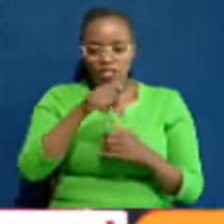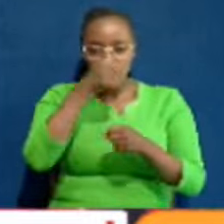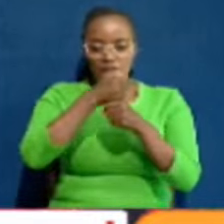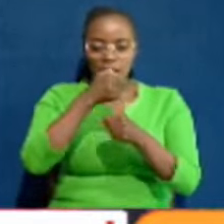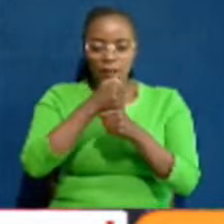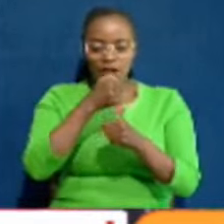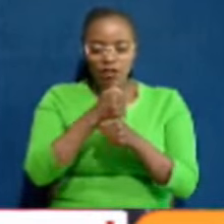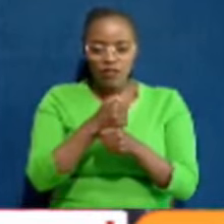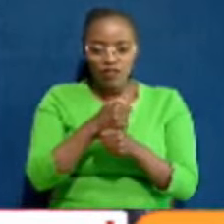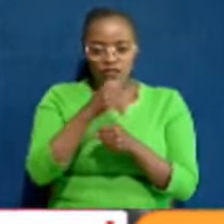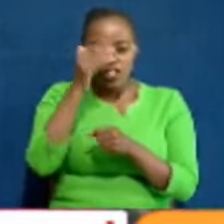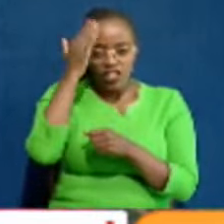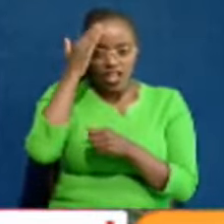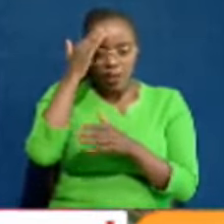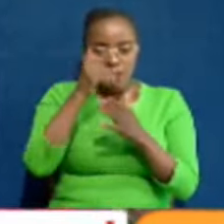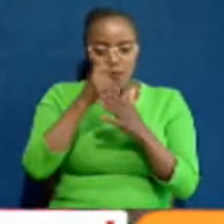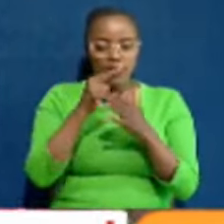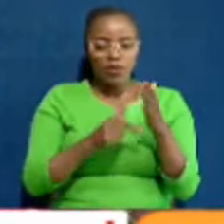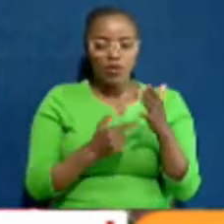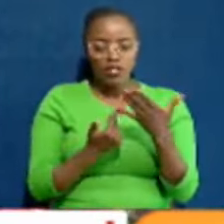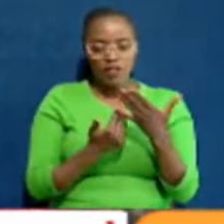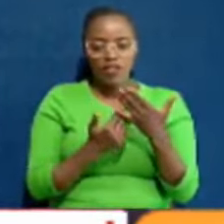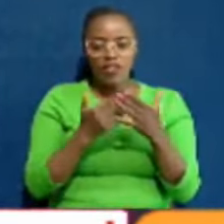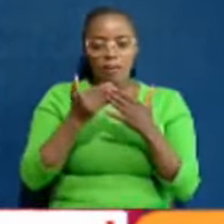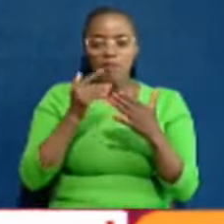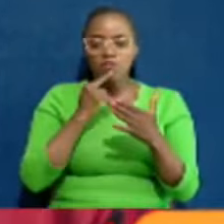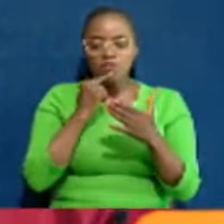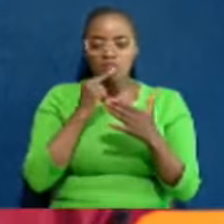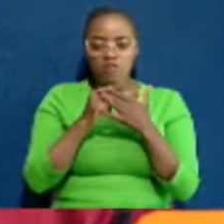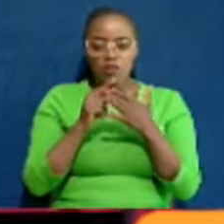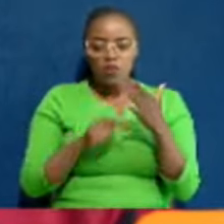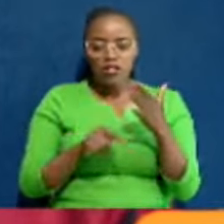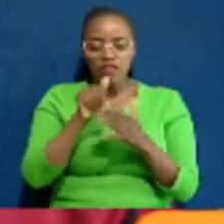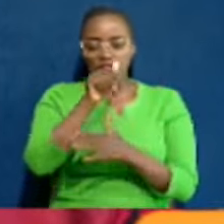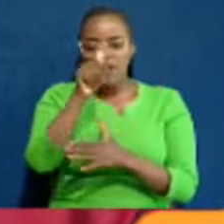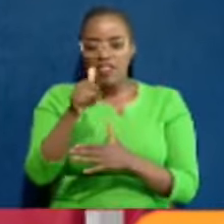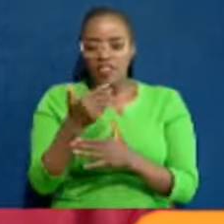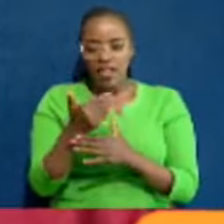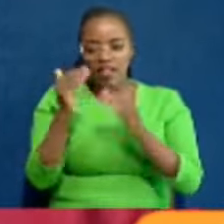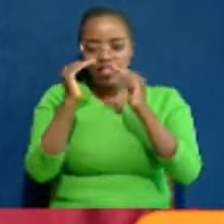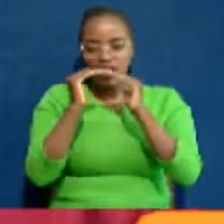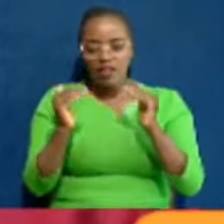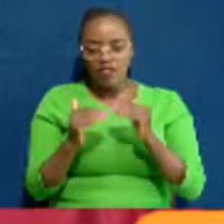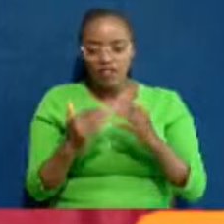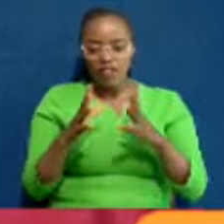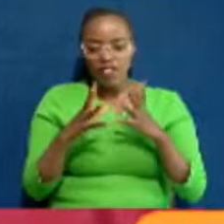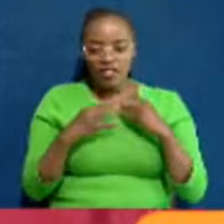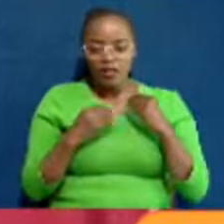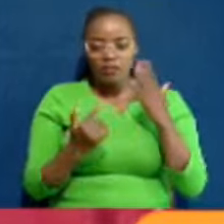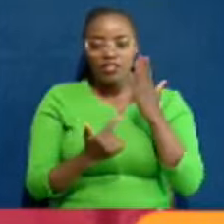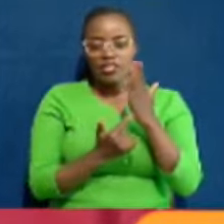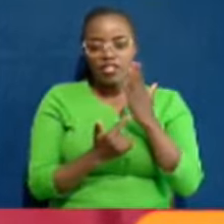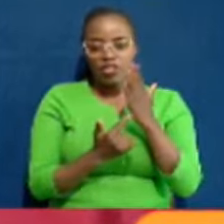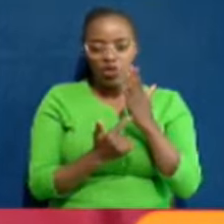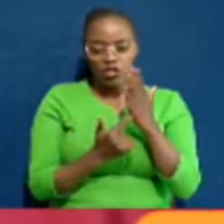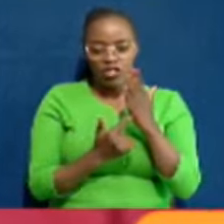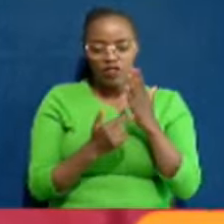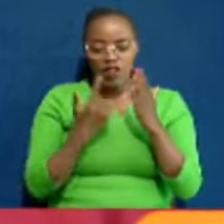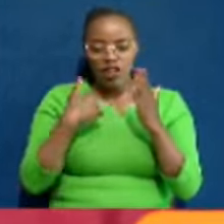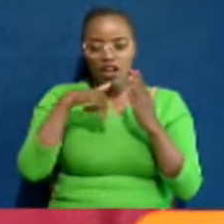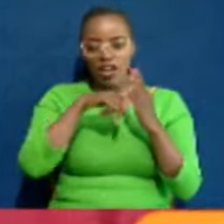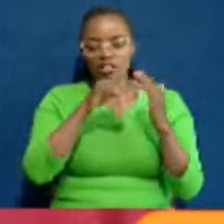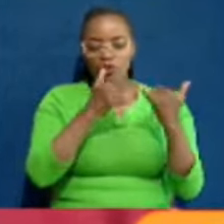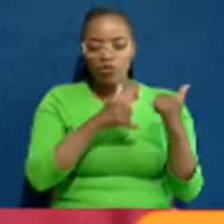performance, considering that, as I said before, other nations had embraced technology. We were